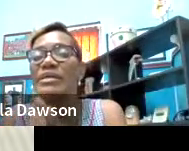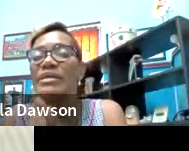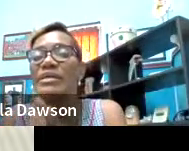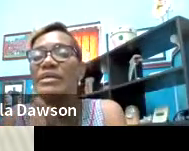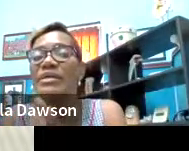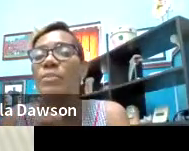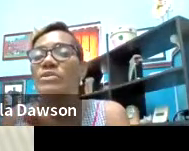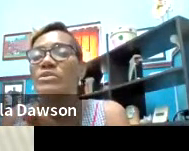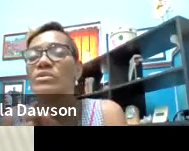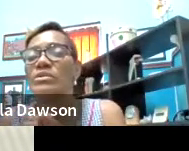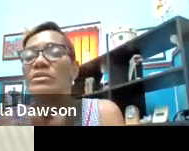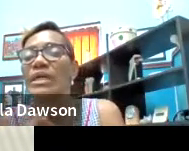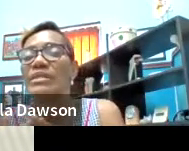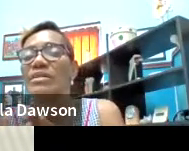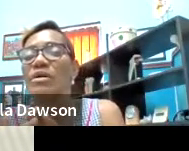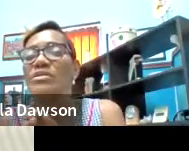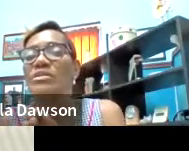tightly